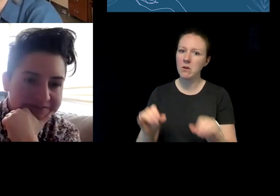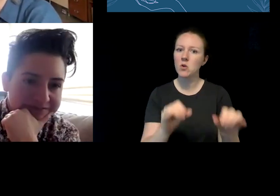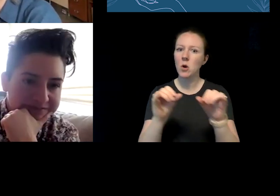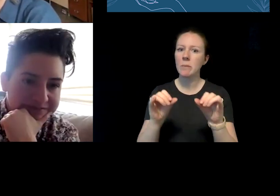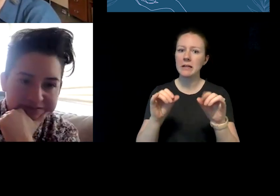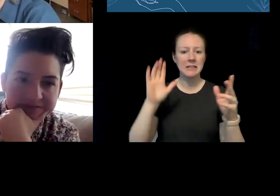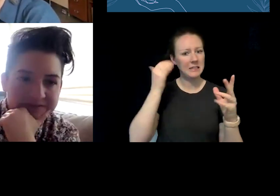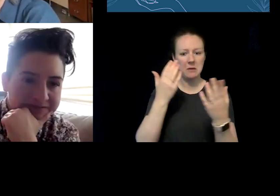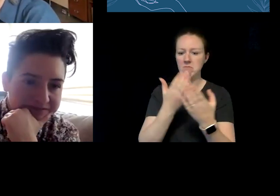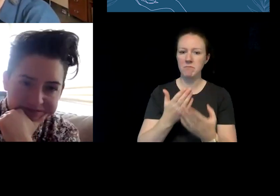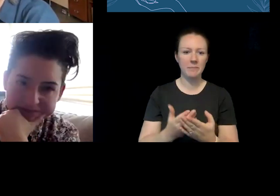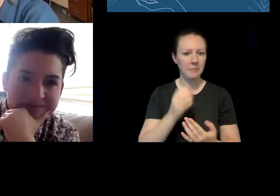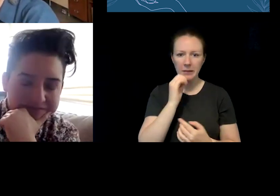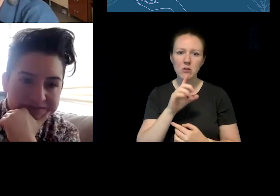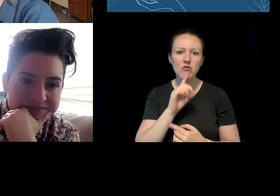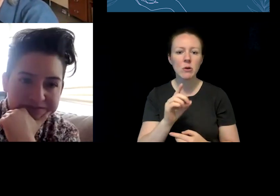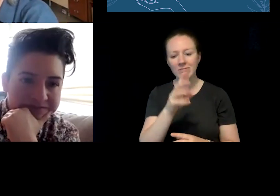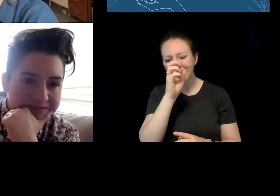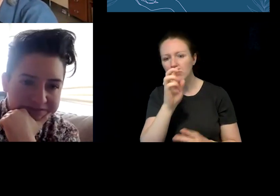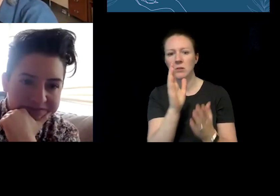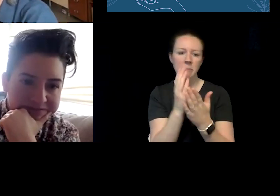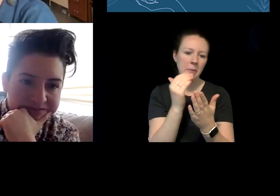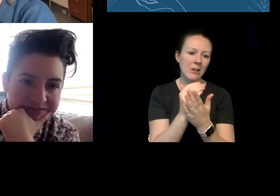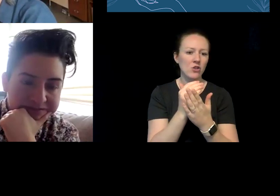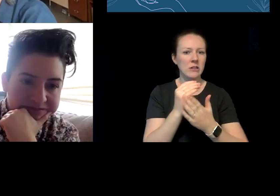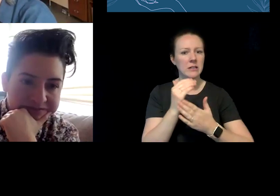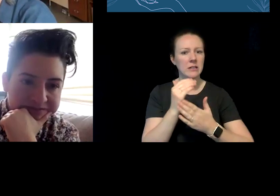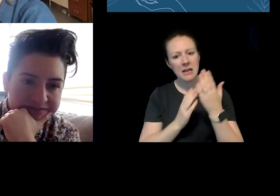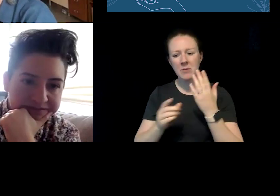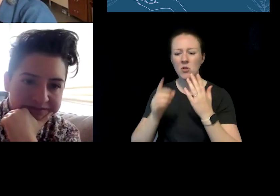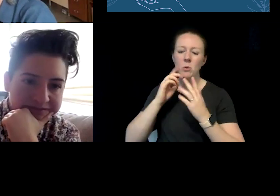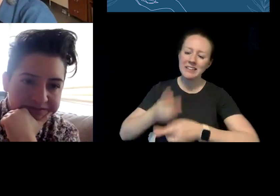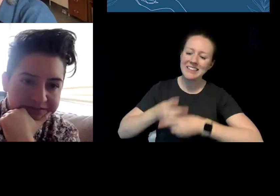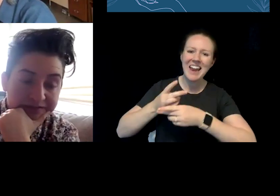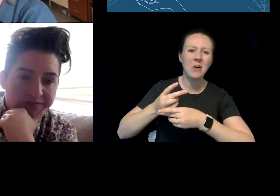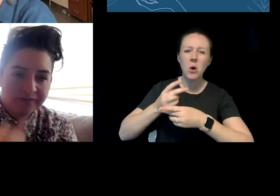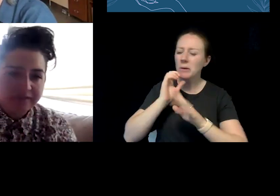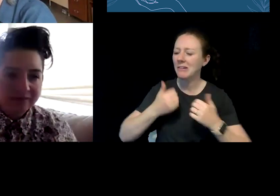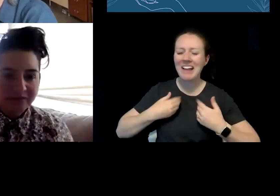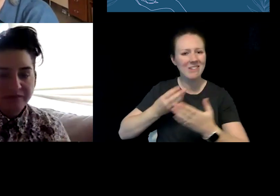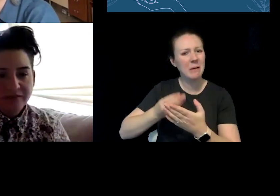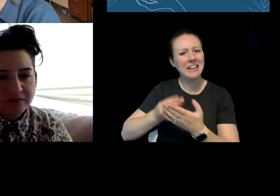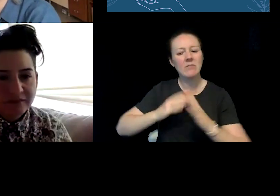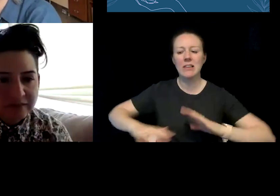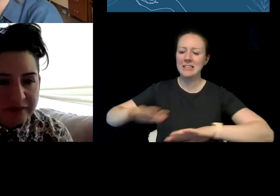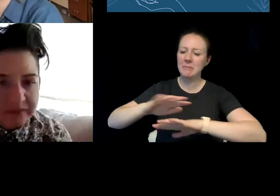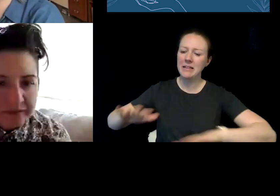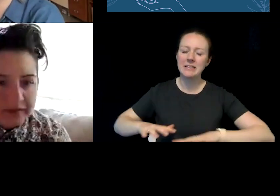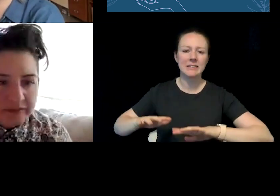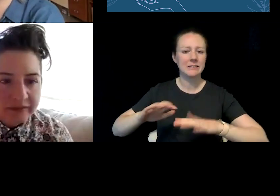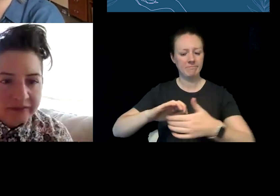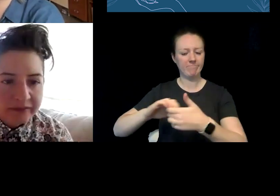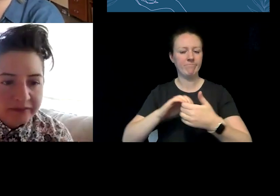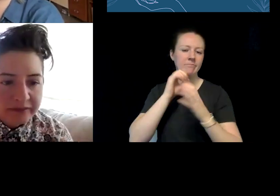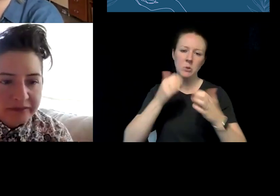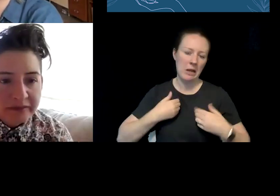we just have to make it a priority. We just have to put that first. An example that I experienced recently was with